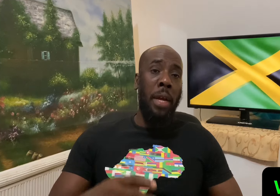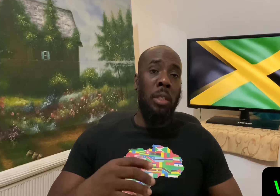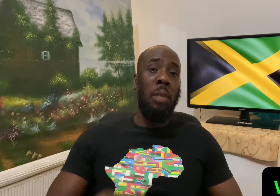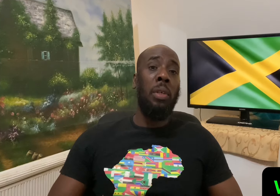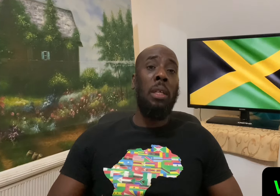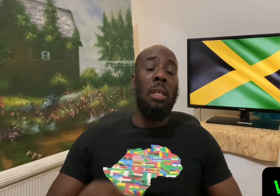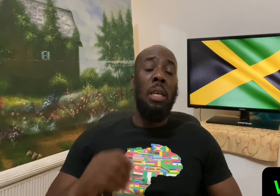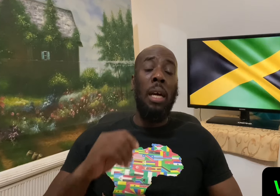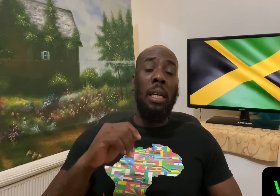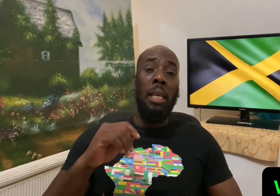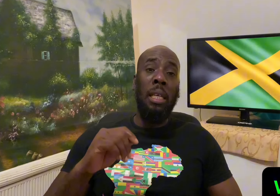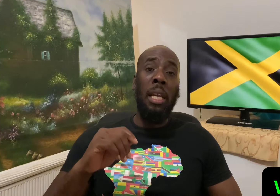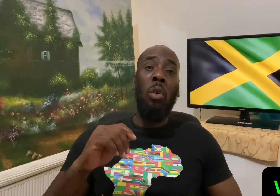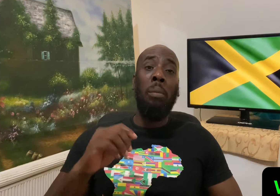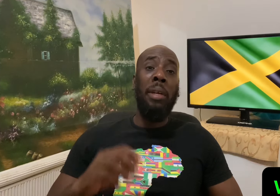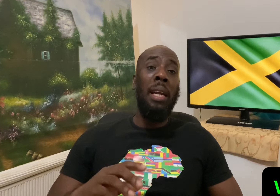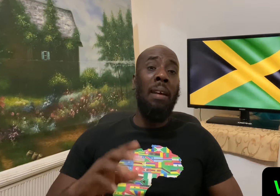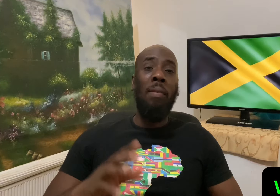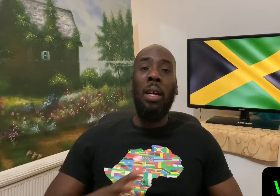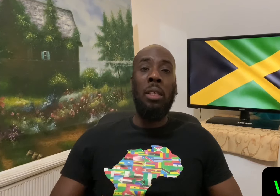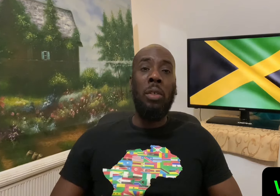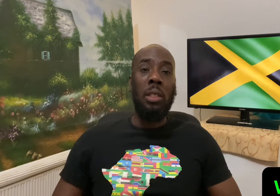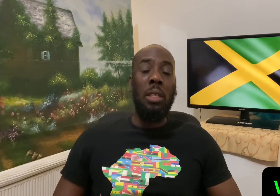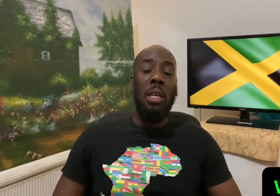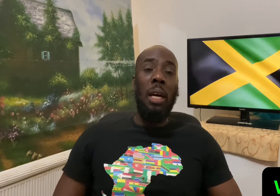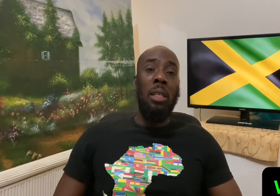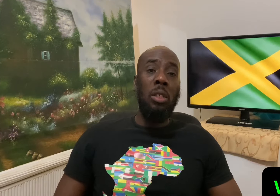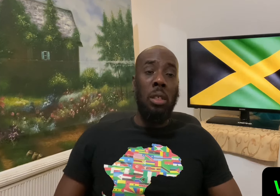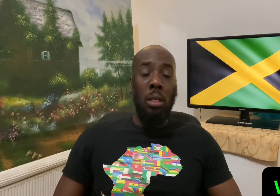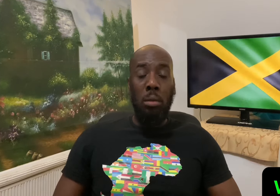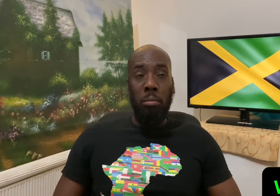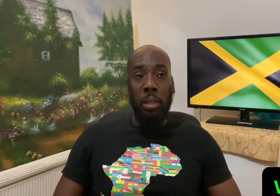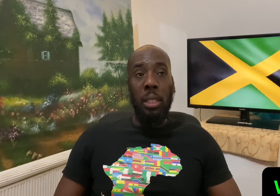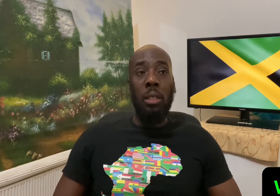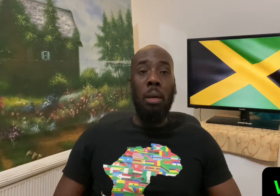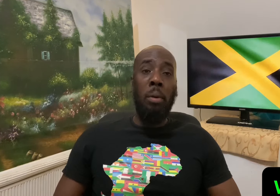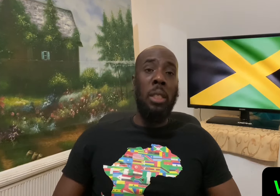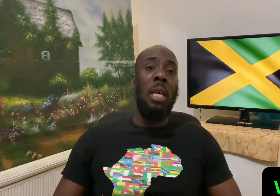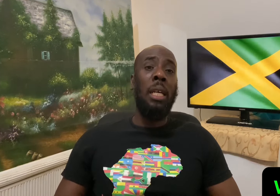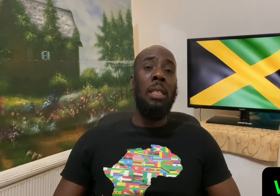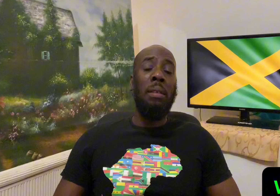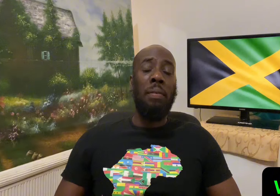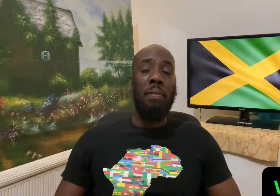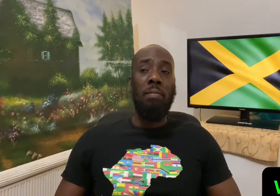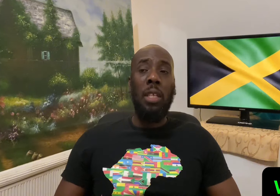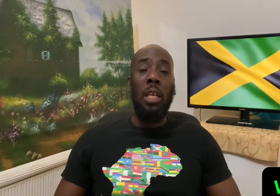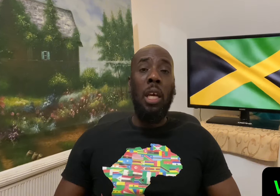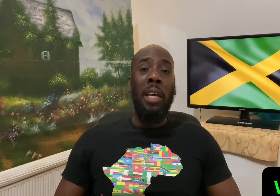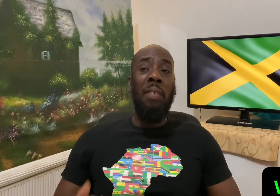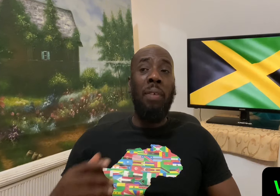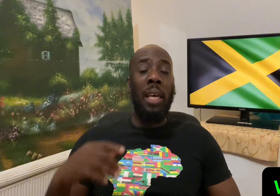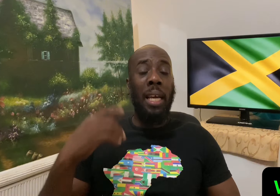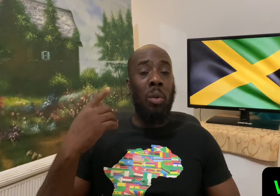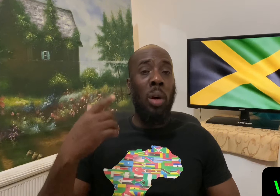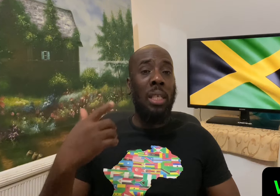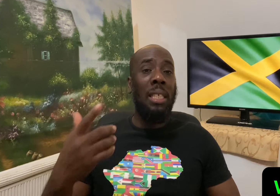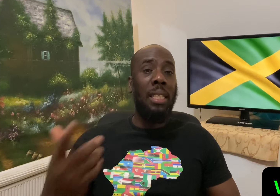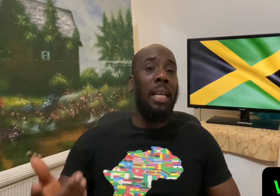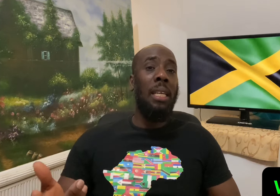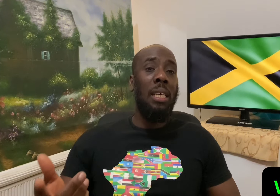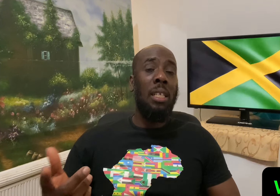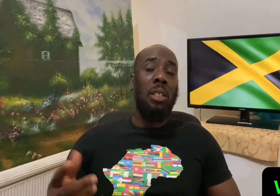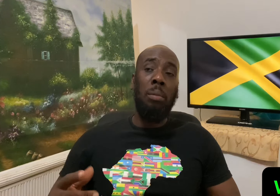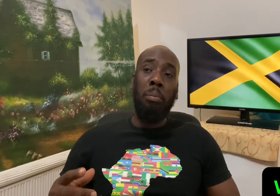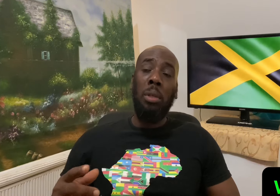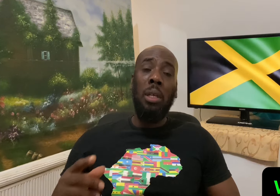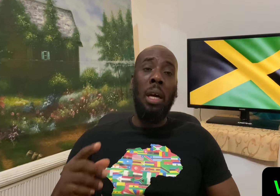an area in South Africa. And they only build like 40,000. And President Ramaphosa is acting as if he forget what he